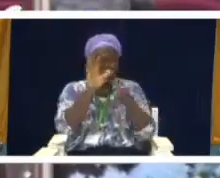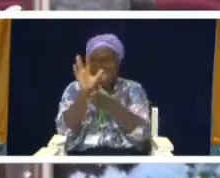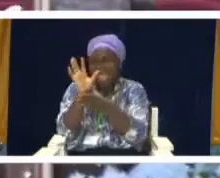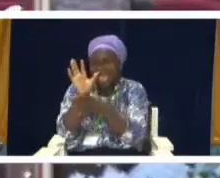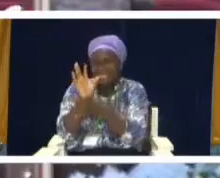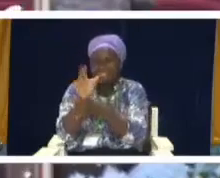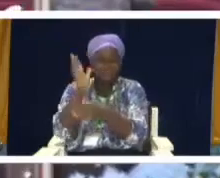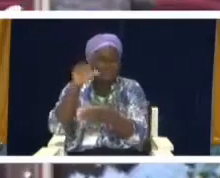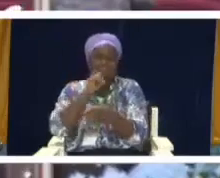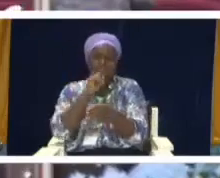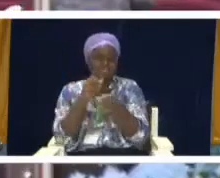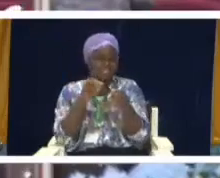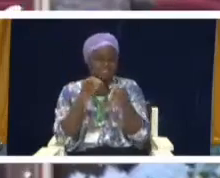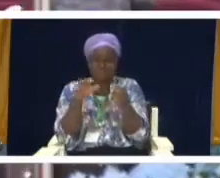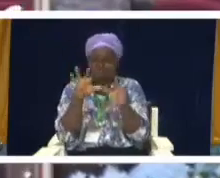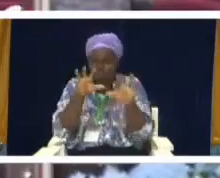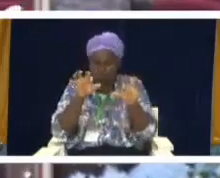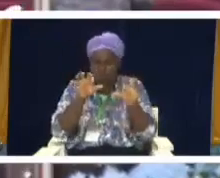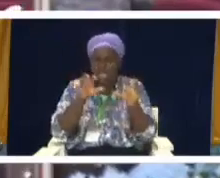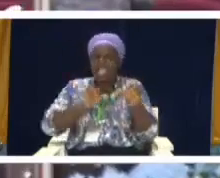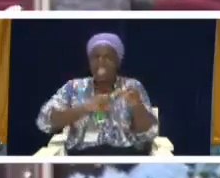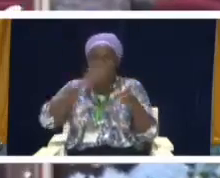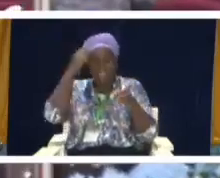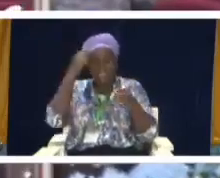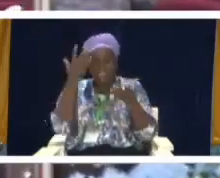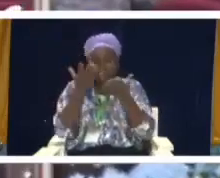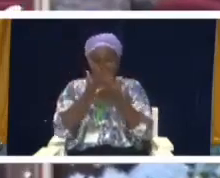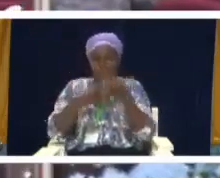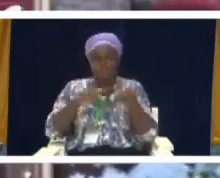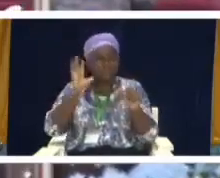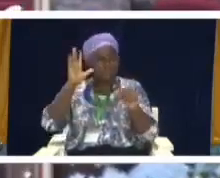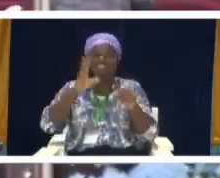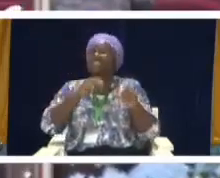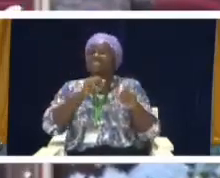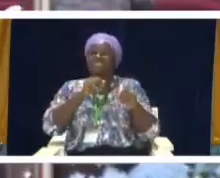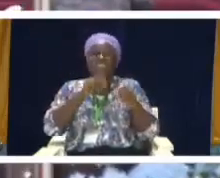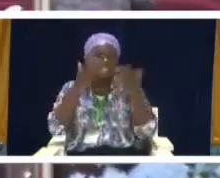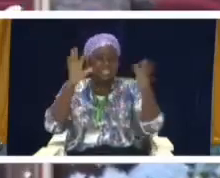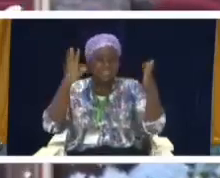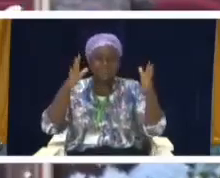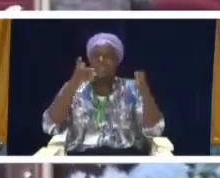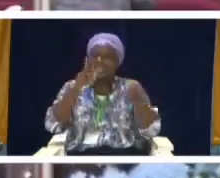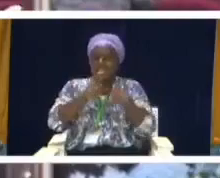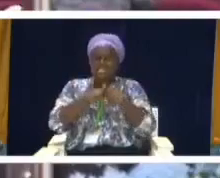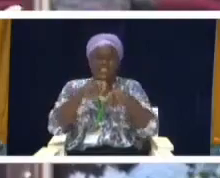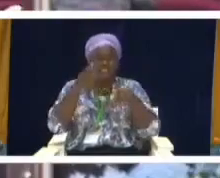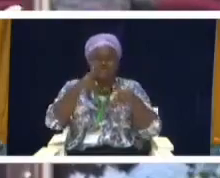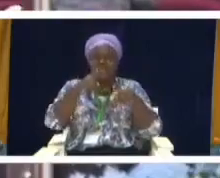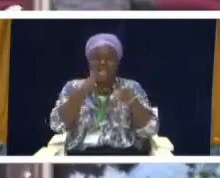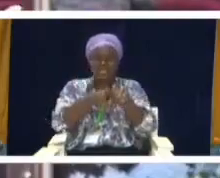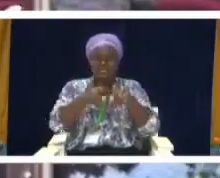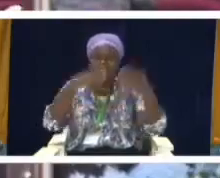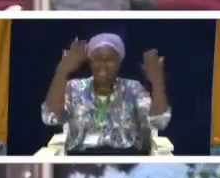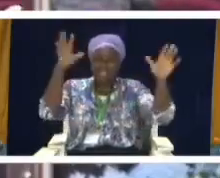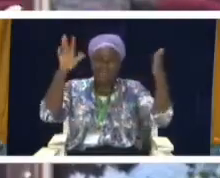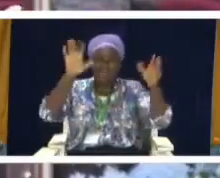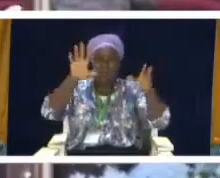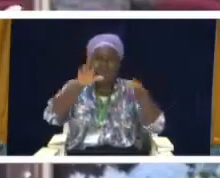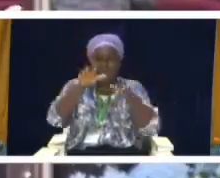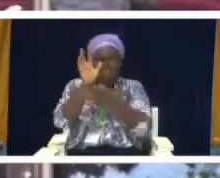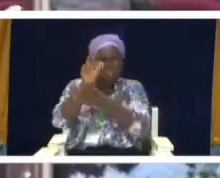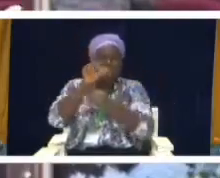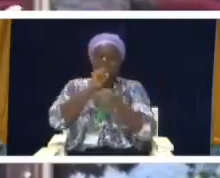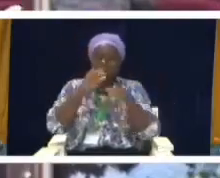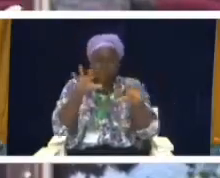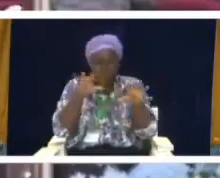wither. I thought somebody would clap. As you are clapping, your hands will not wither. As you are clapping, your miracles